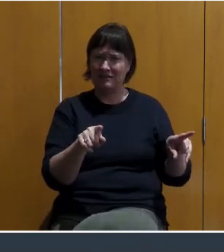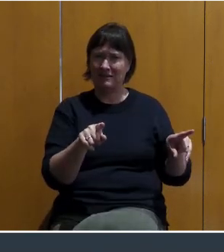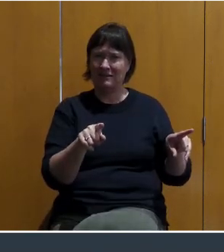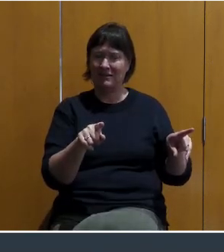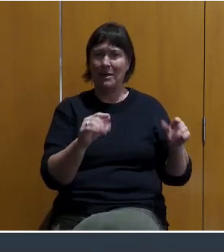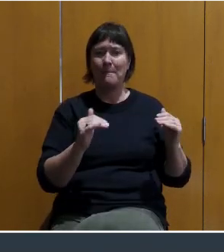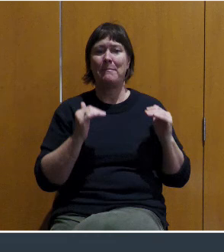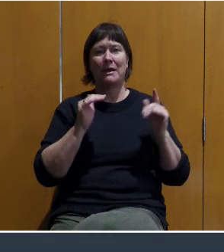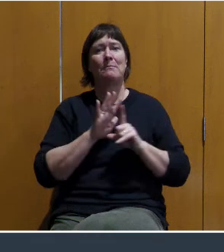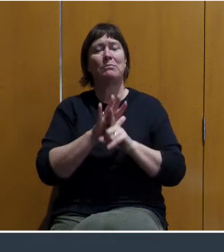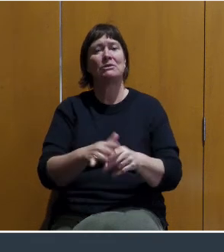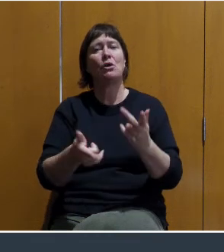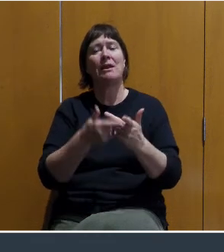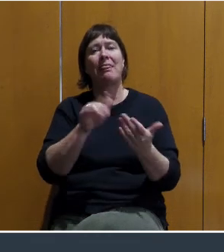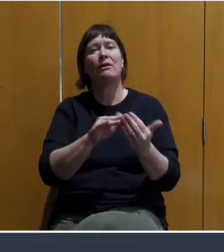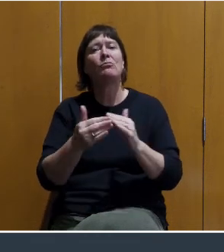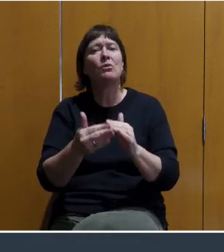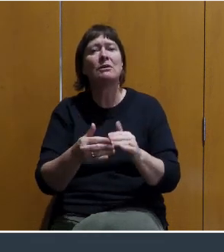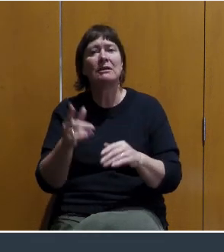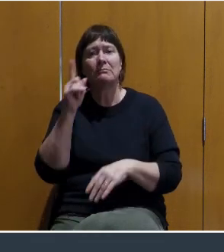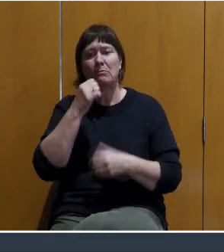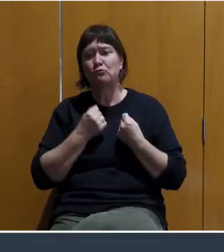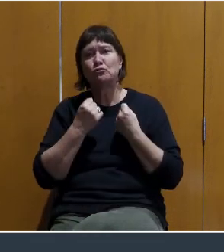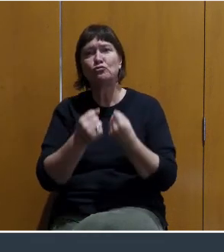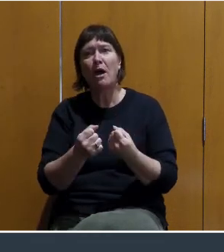pressure that other communities are seeing.